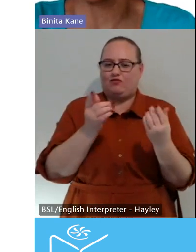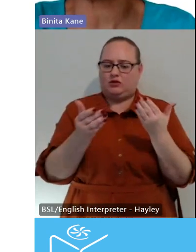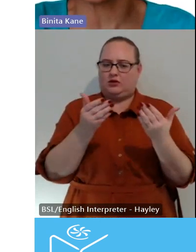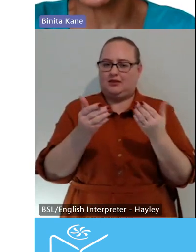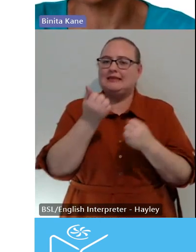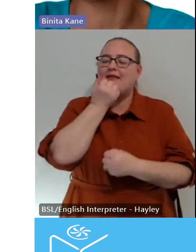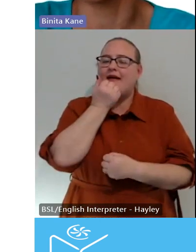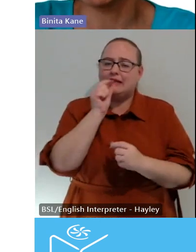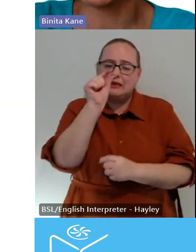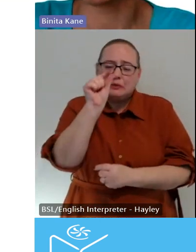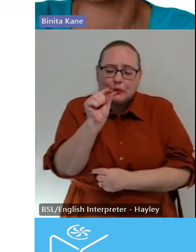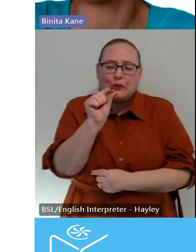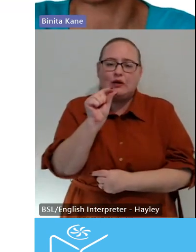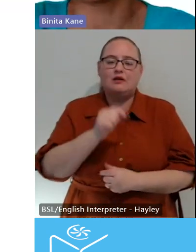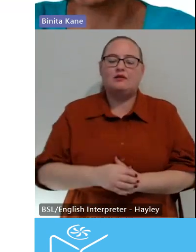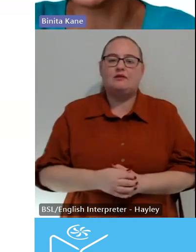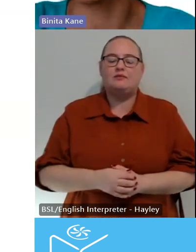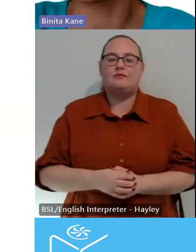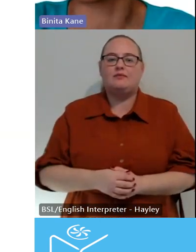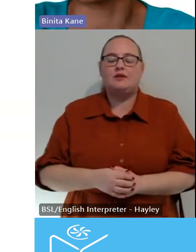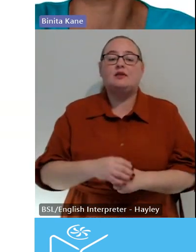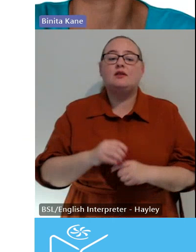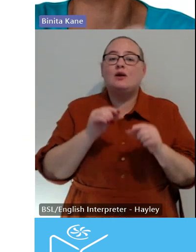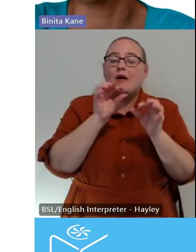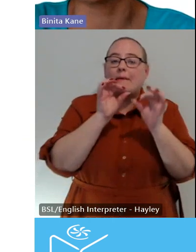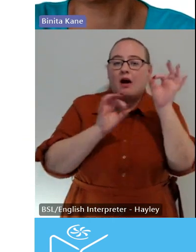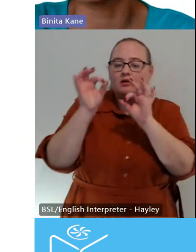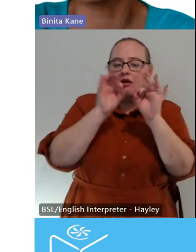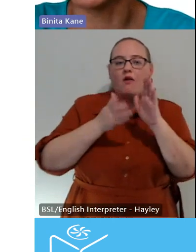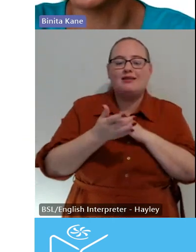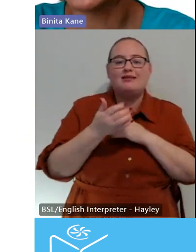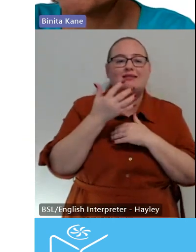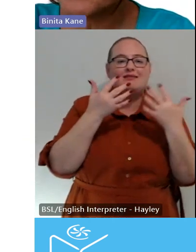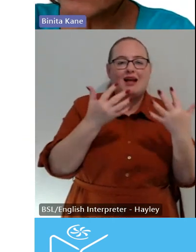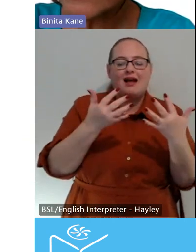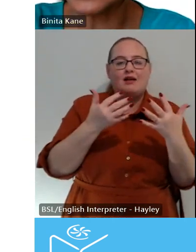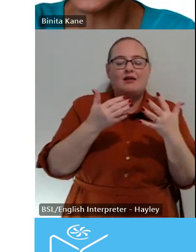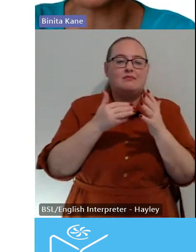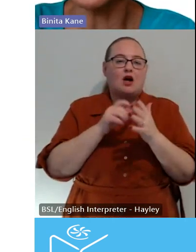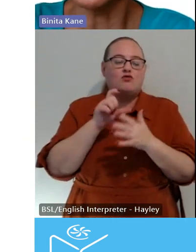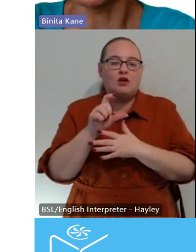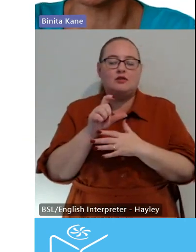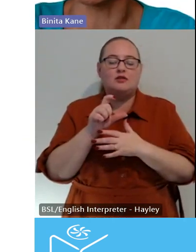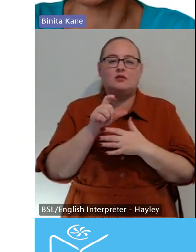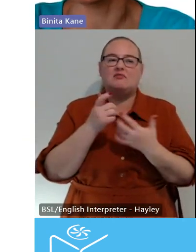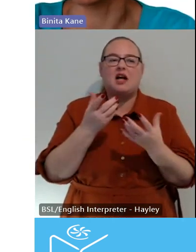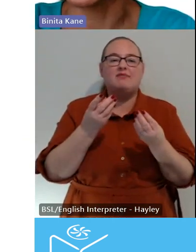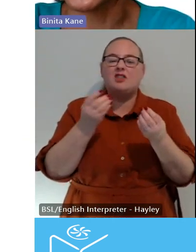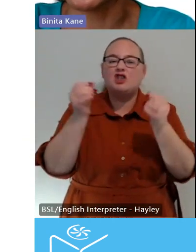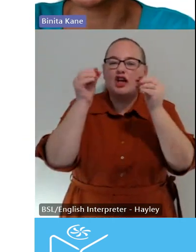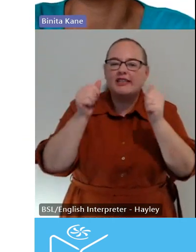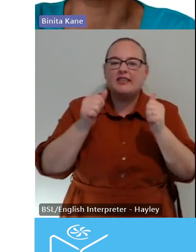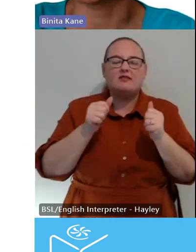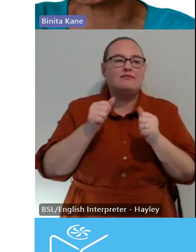So PM10s, or particles that are less than 10 microns in diameter, things like dust, pollen, mold, are some of the